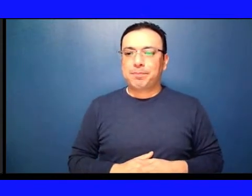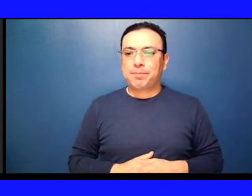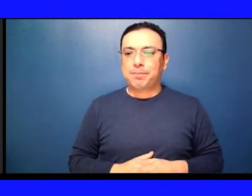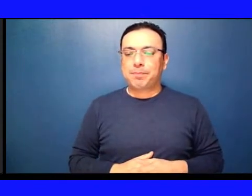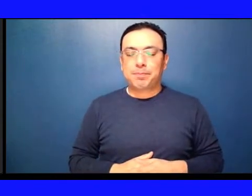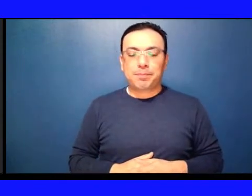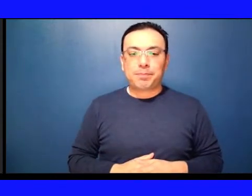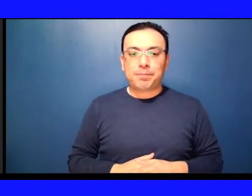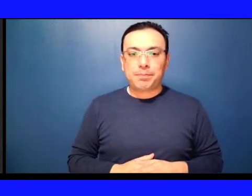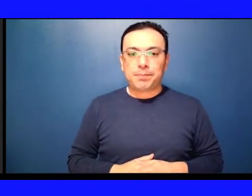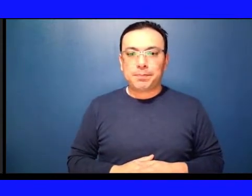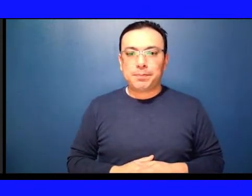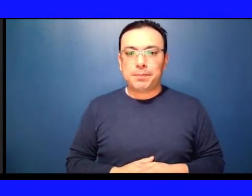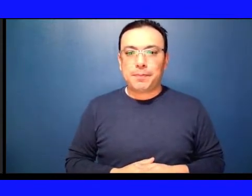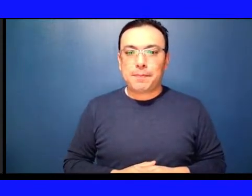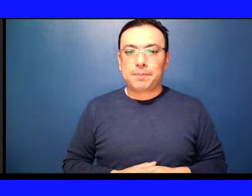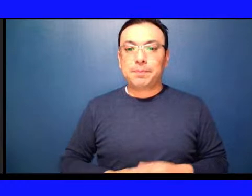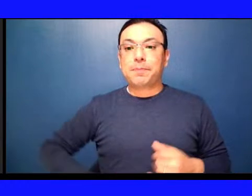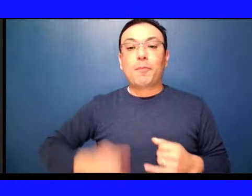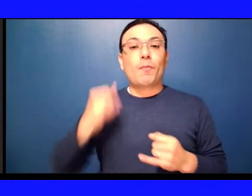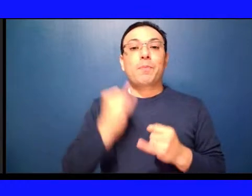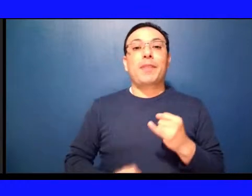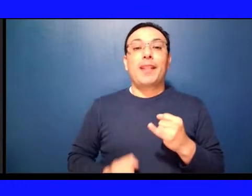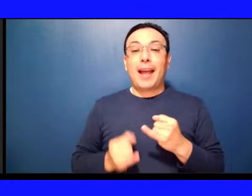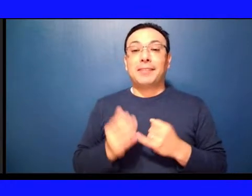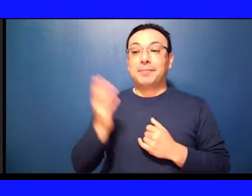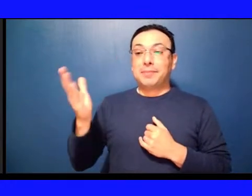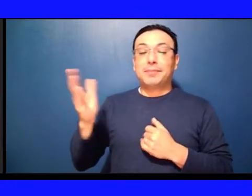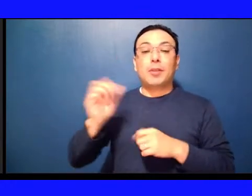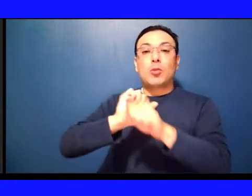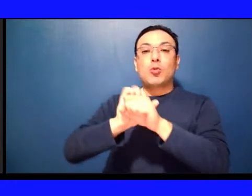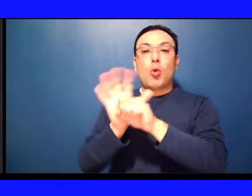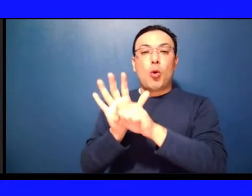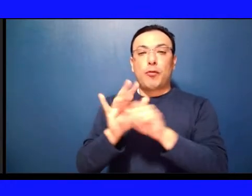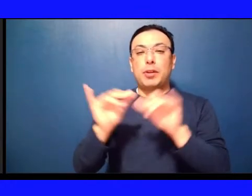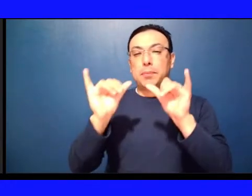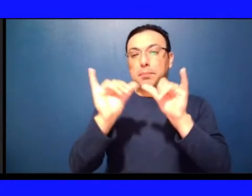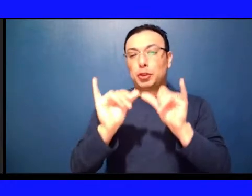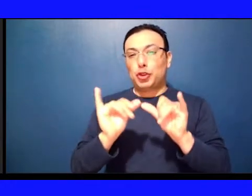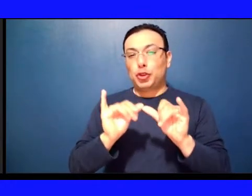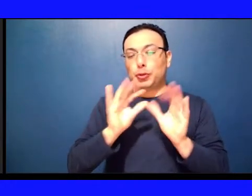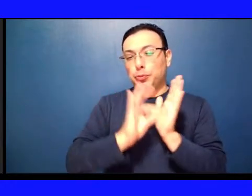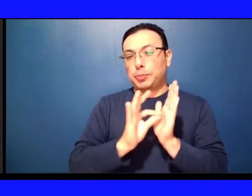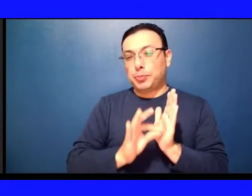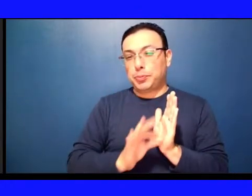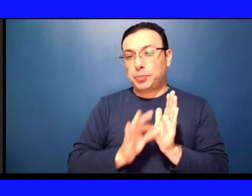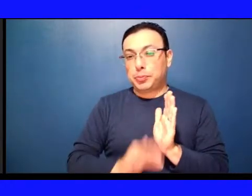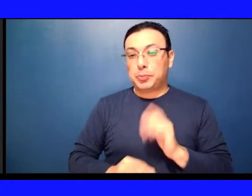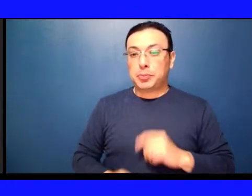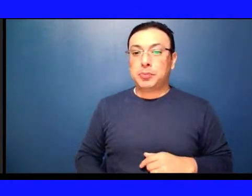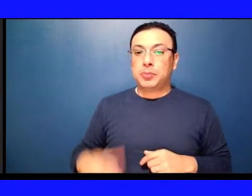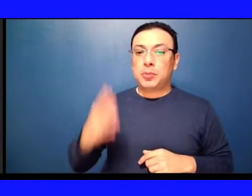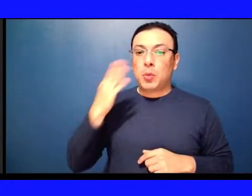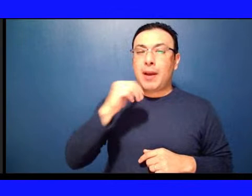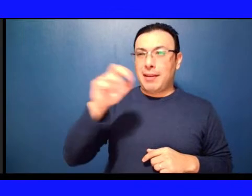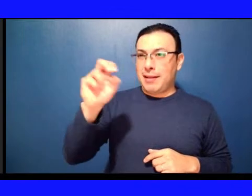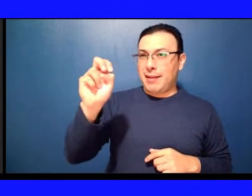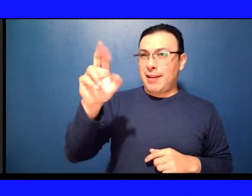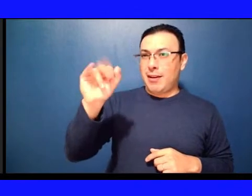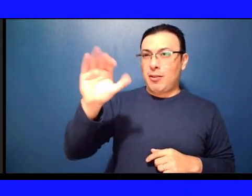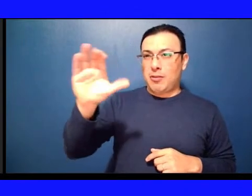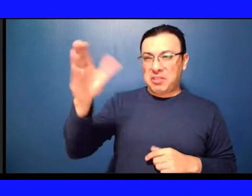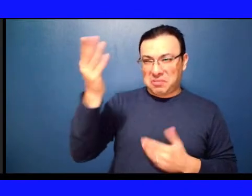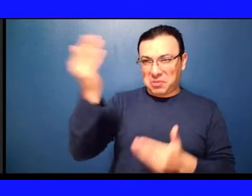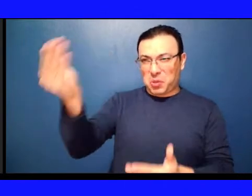are as expected, following sort of the waves that are occurring. So you can see